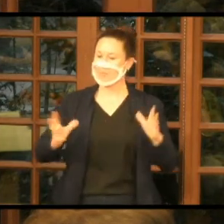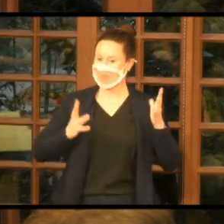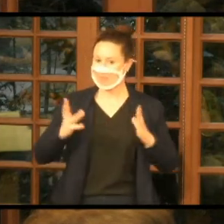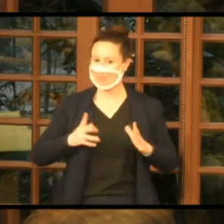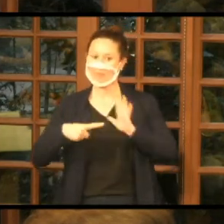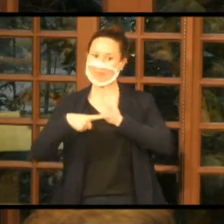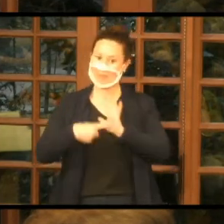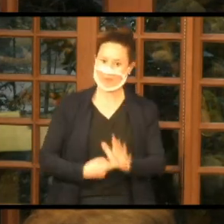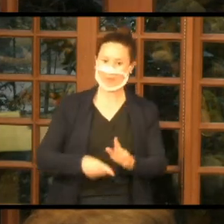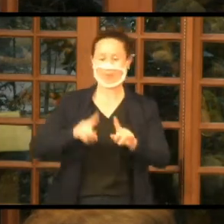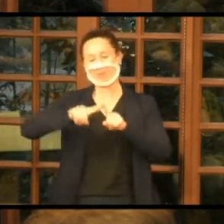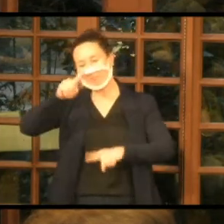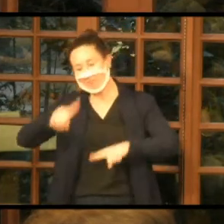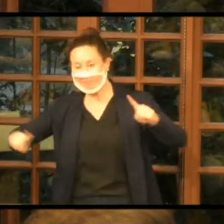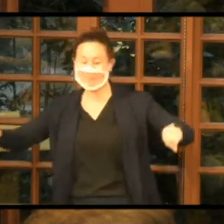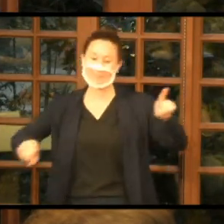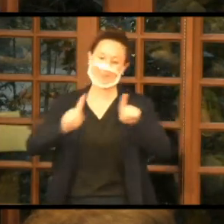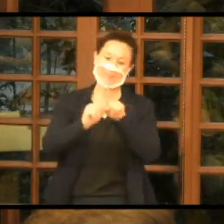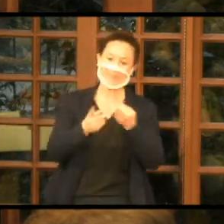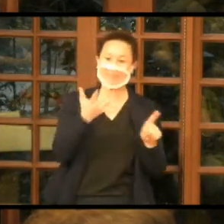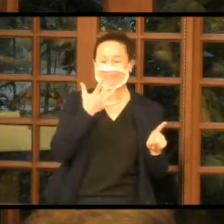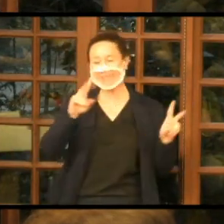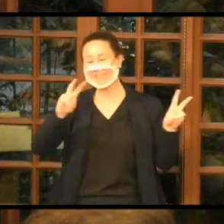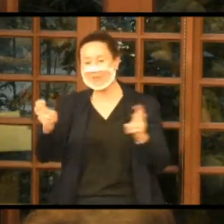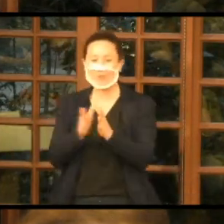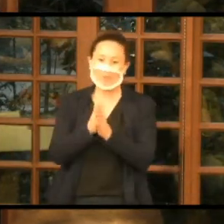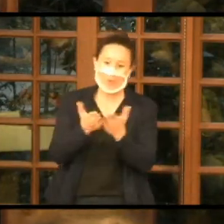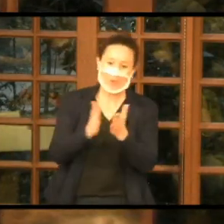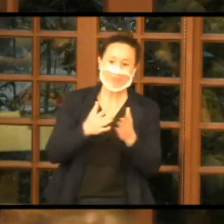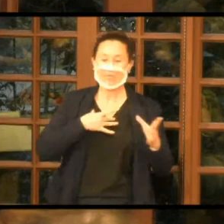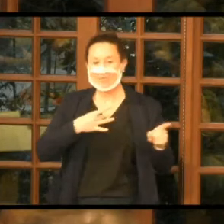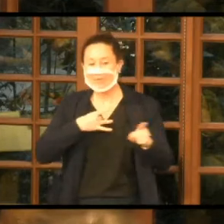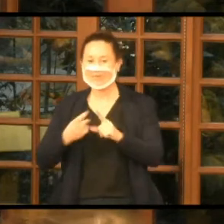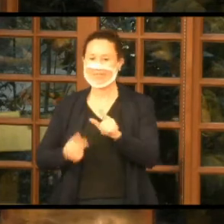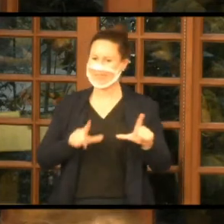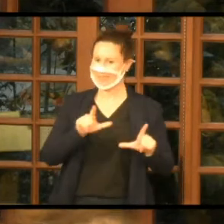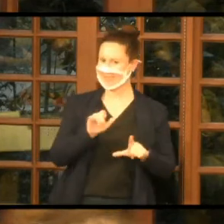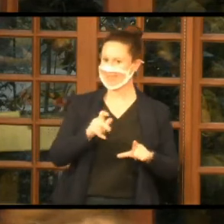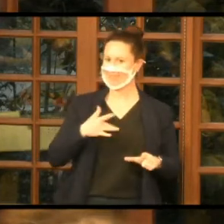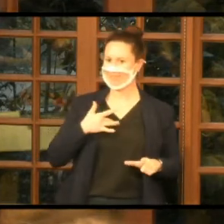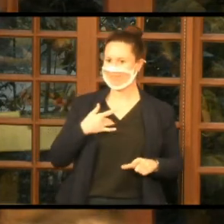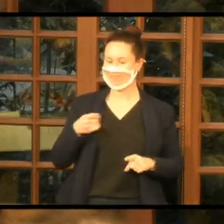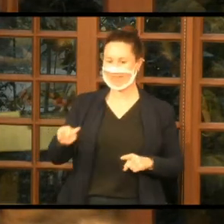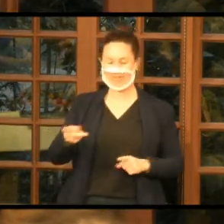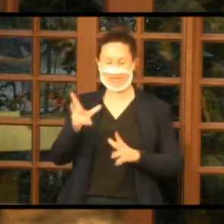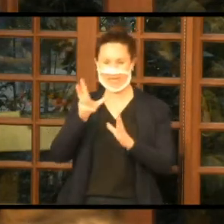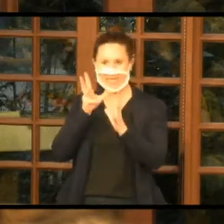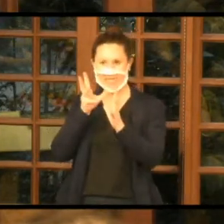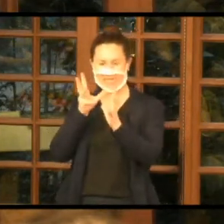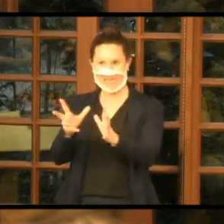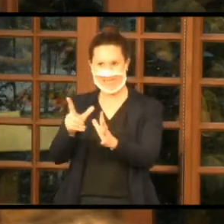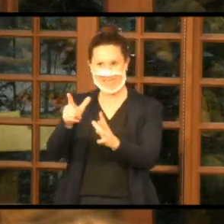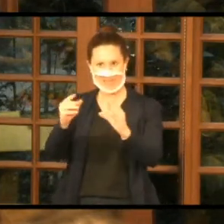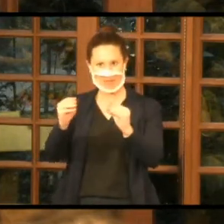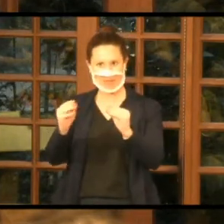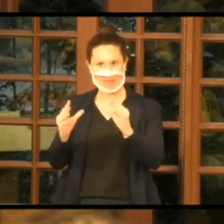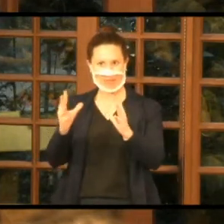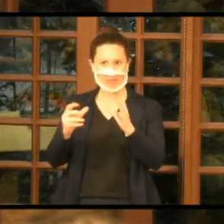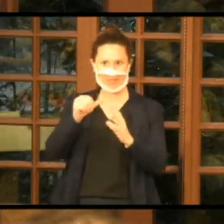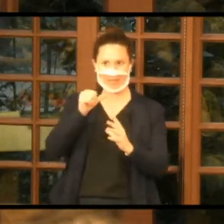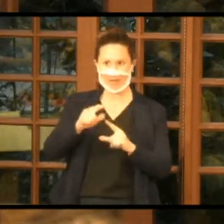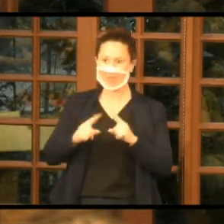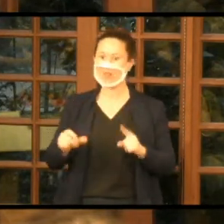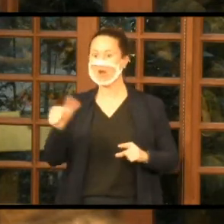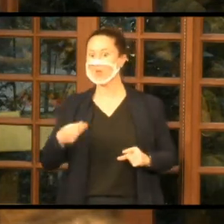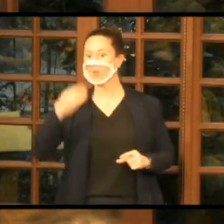and wide-ranging tastes, Lizelle began to feel she might very well hate, if not this professor, then her fawning white